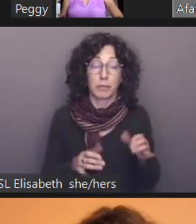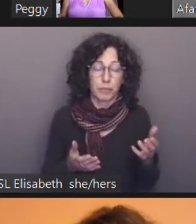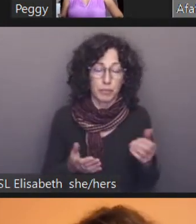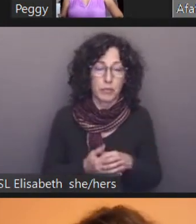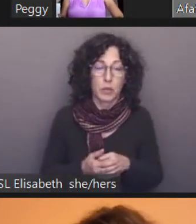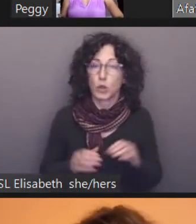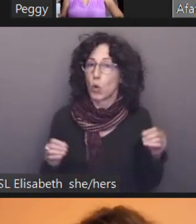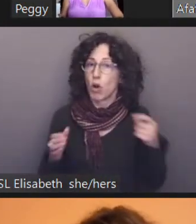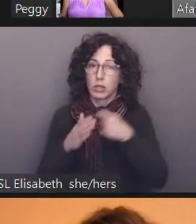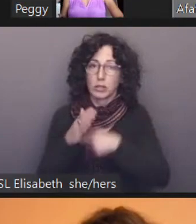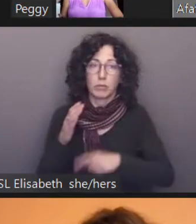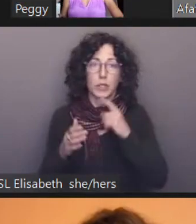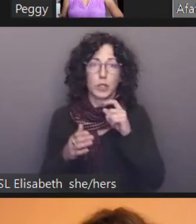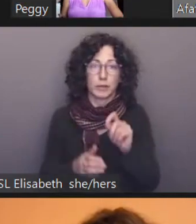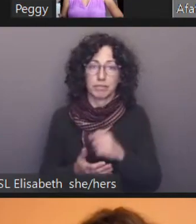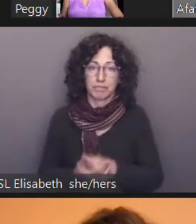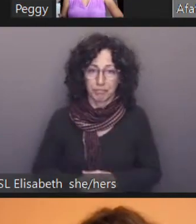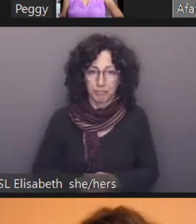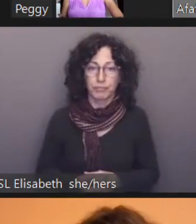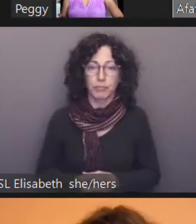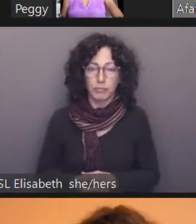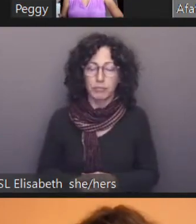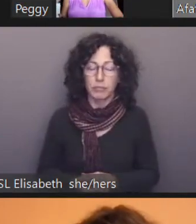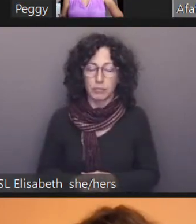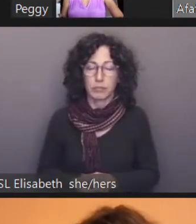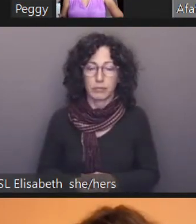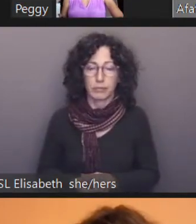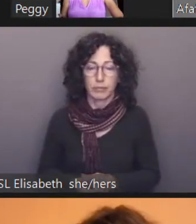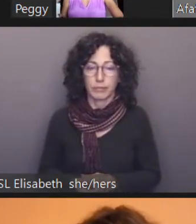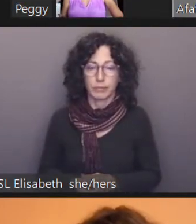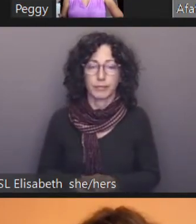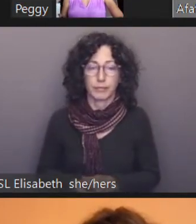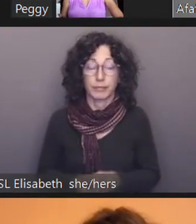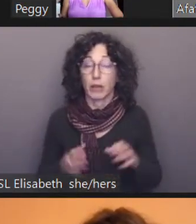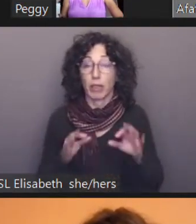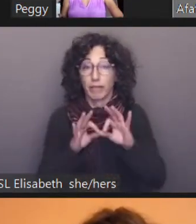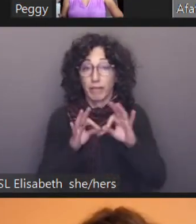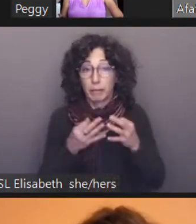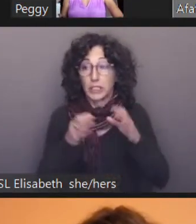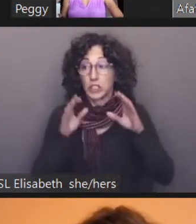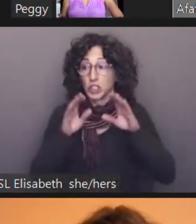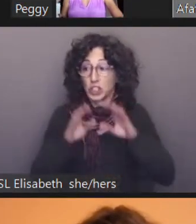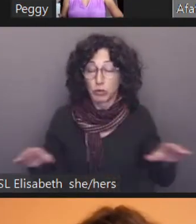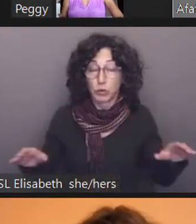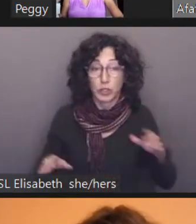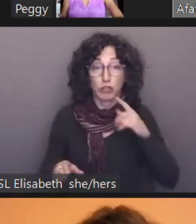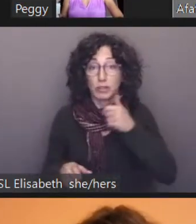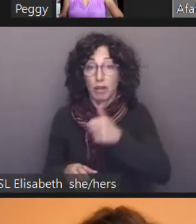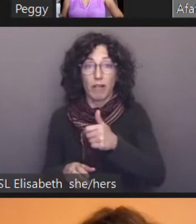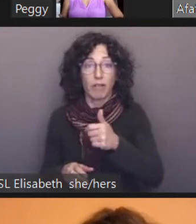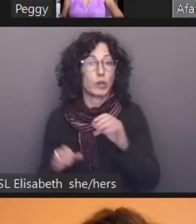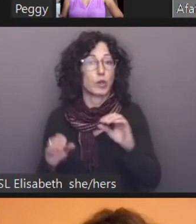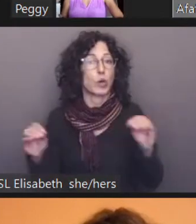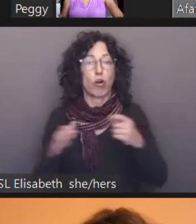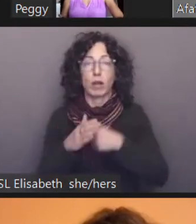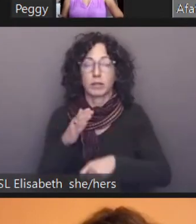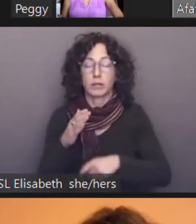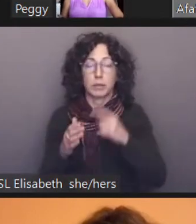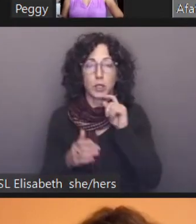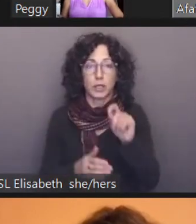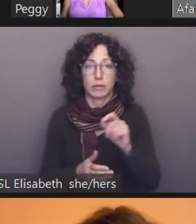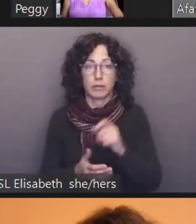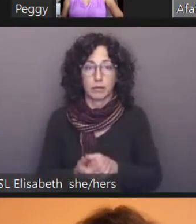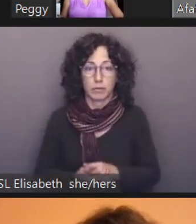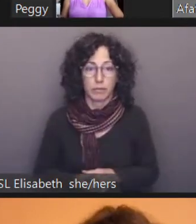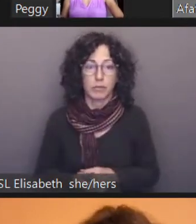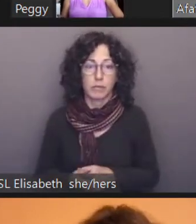to you to get this vaccine for your family, for your child, or for yourself. So there's no cost associated